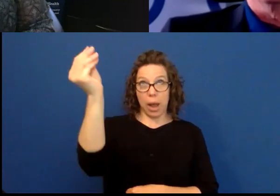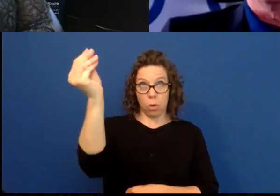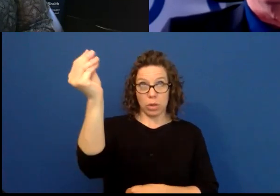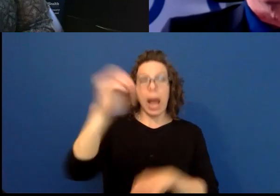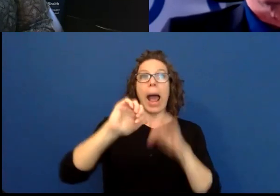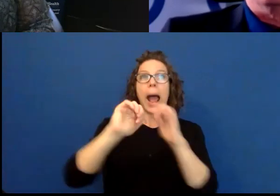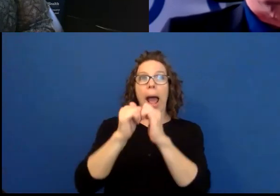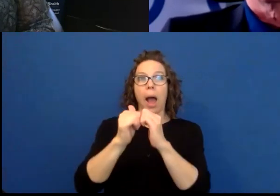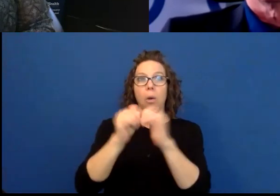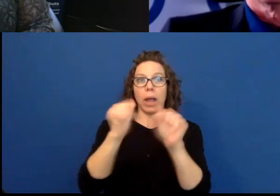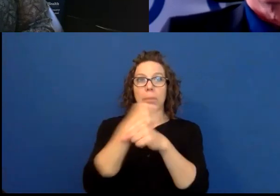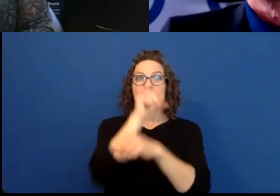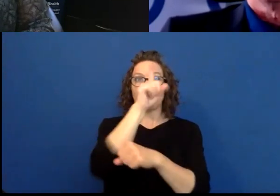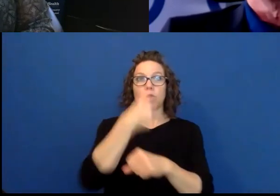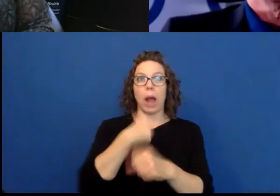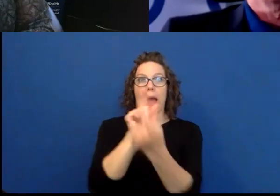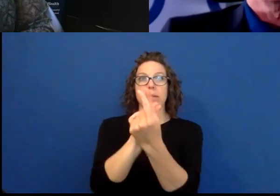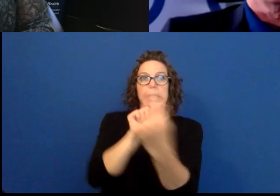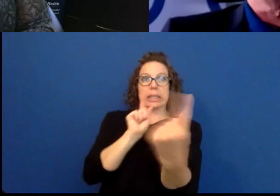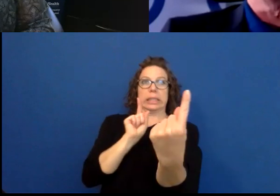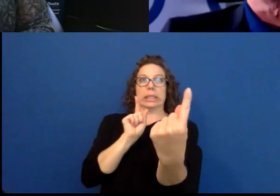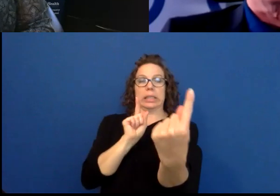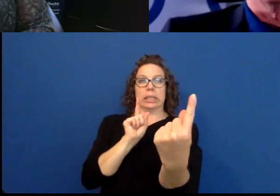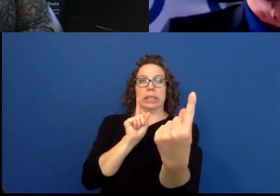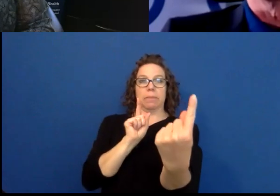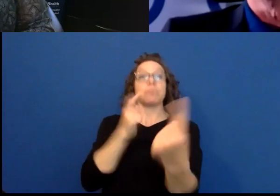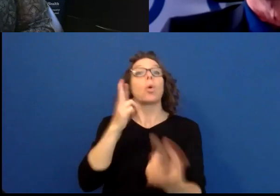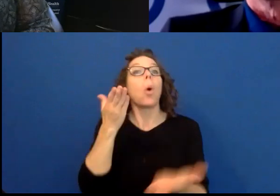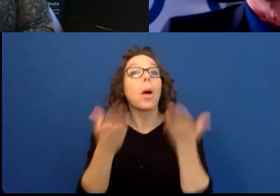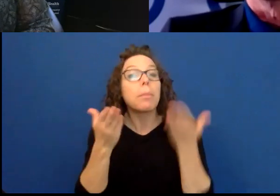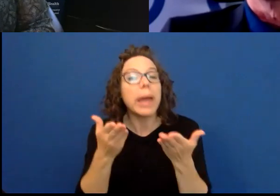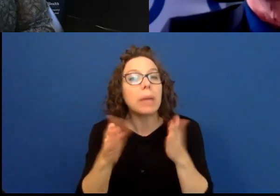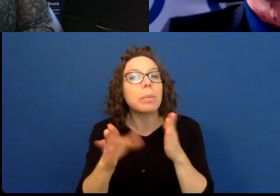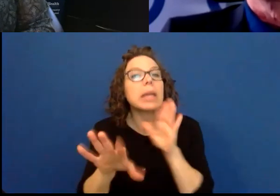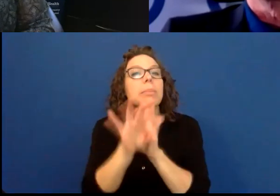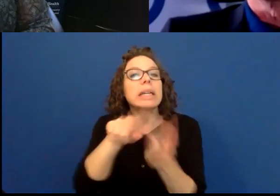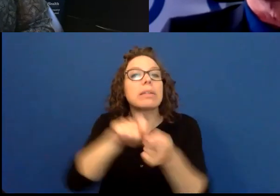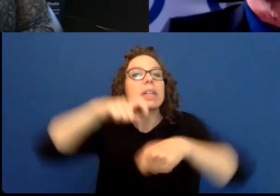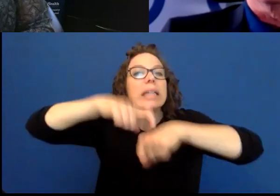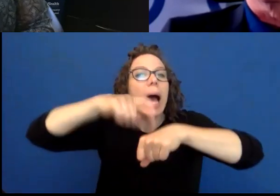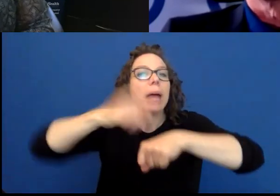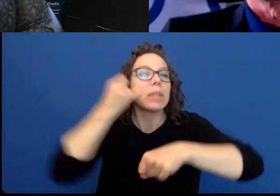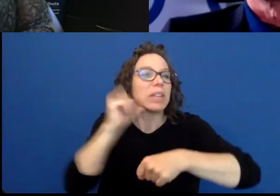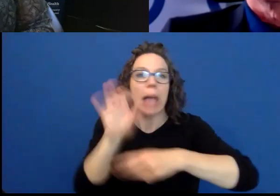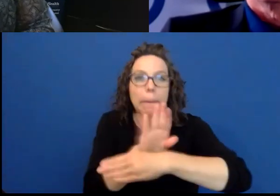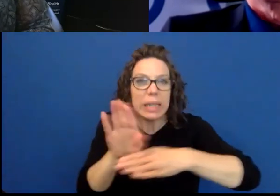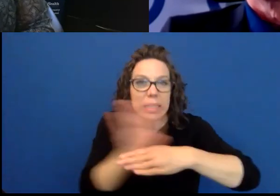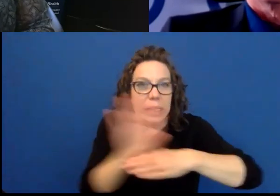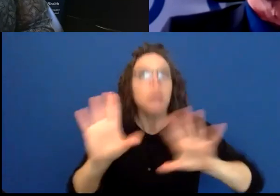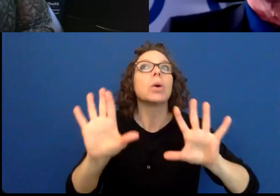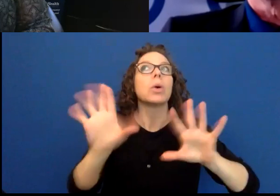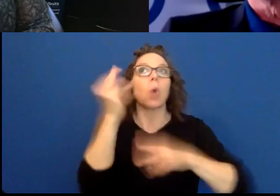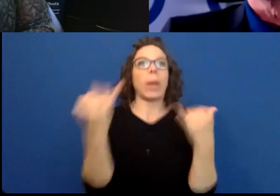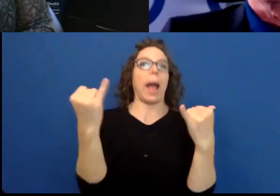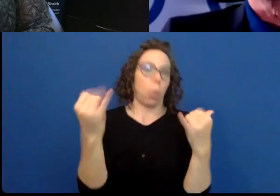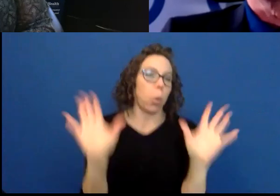while I'm in a public space. Choosing to go at non-peak times are a good decision to make. How